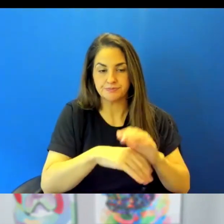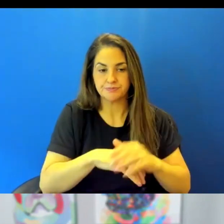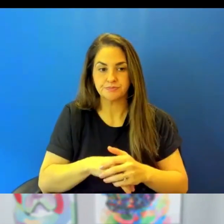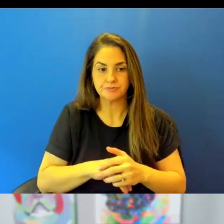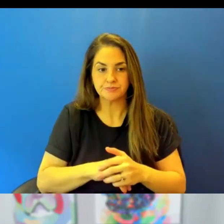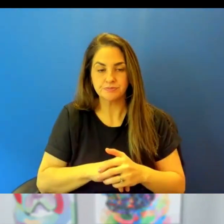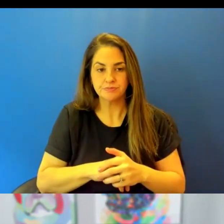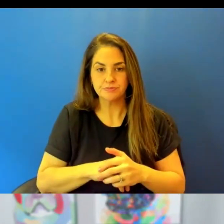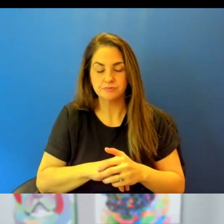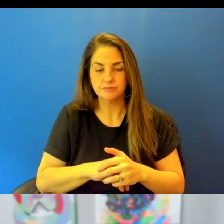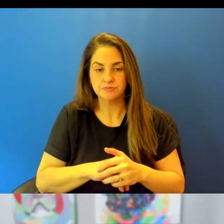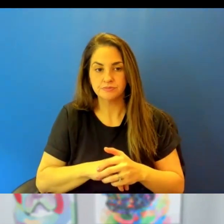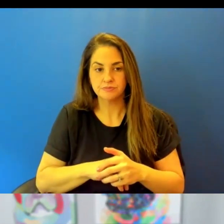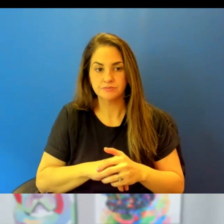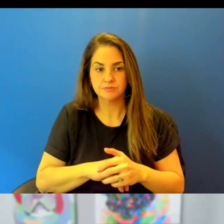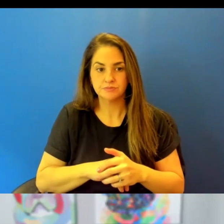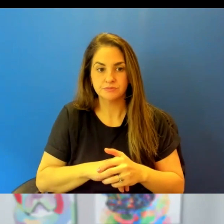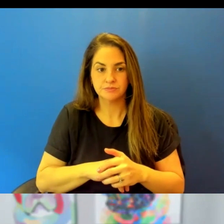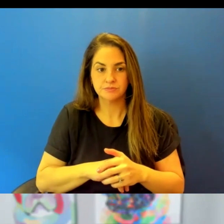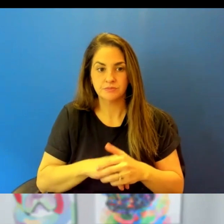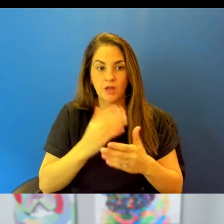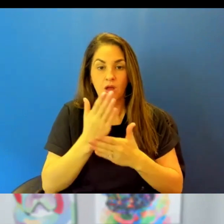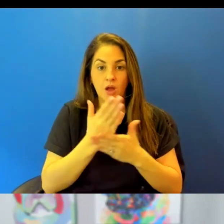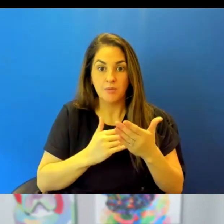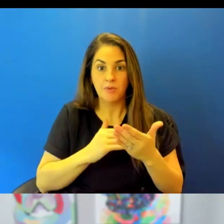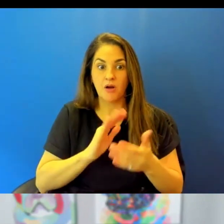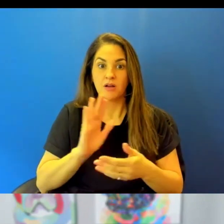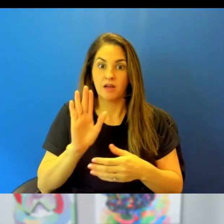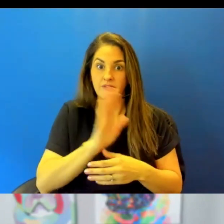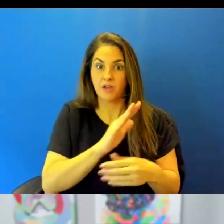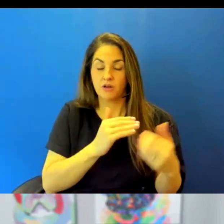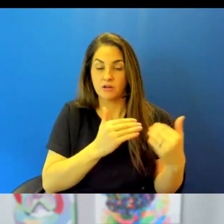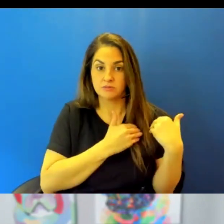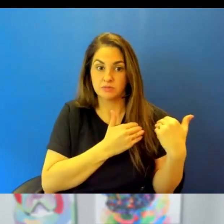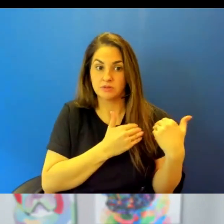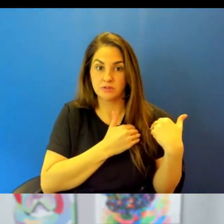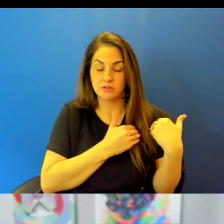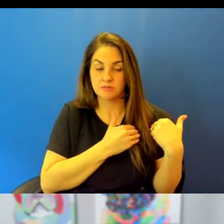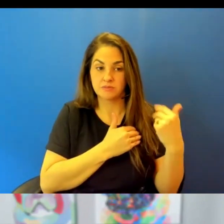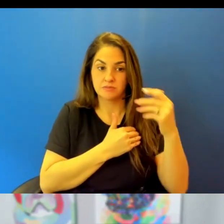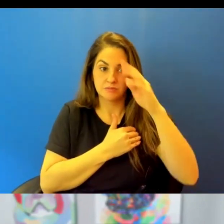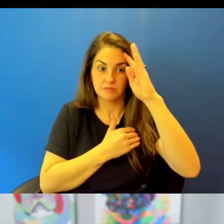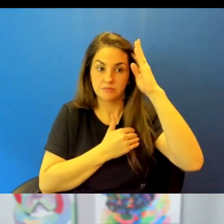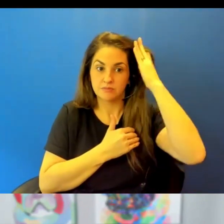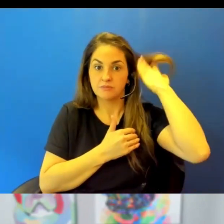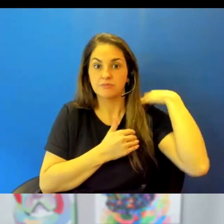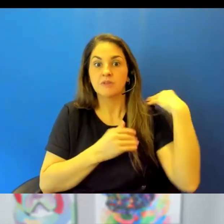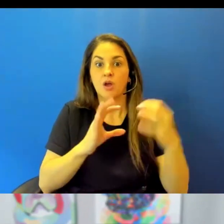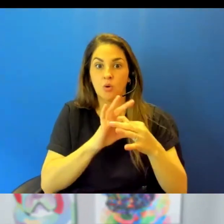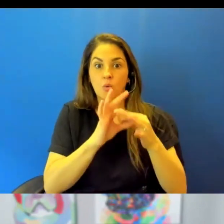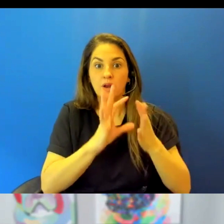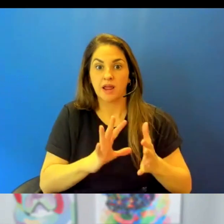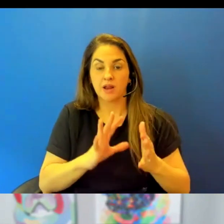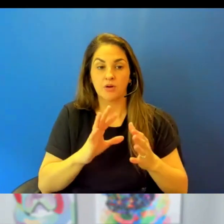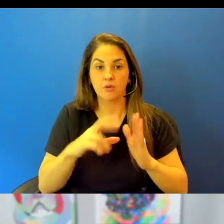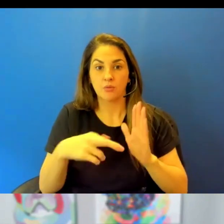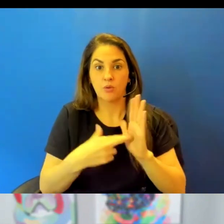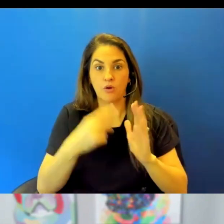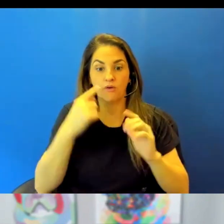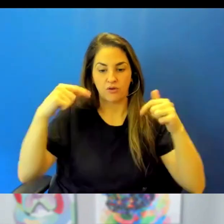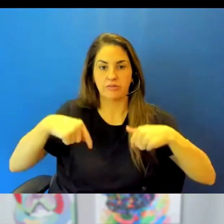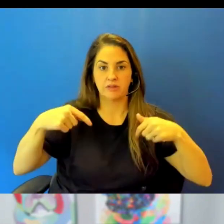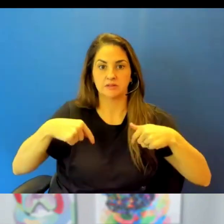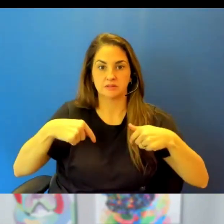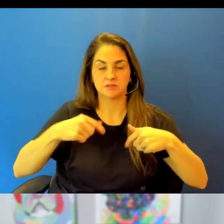the college, and part of their portfolio is to be the coordinator role for this